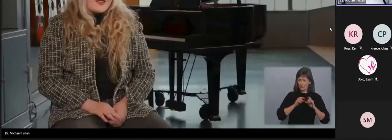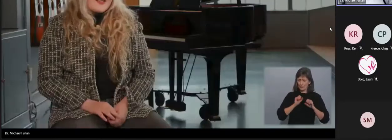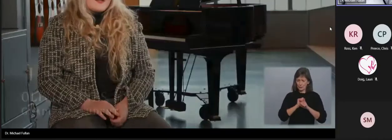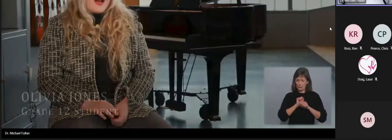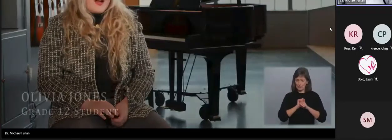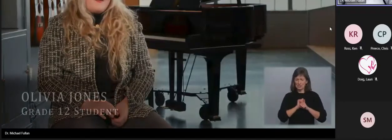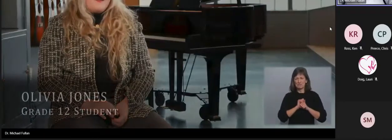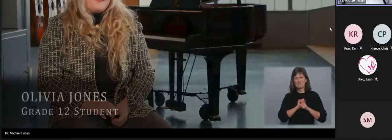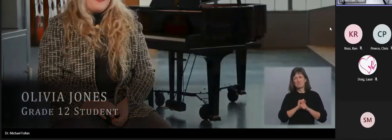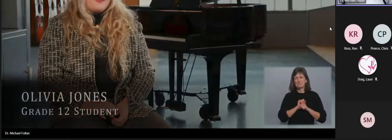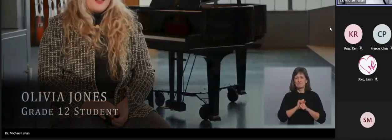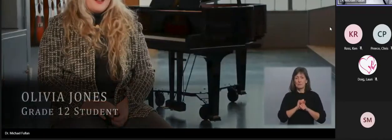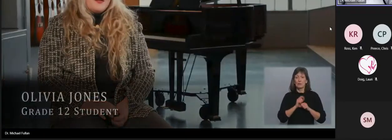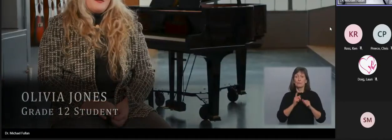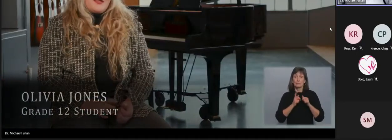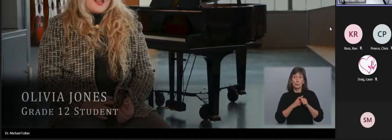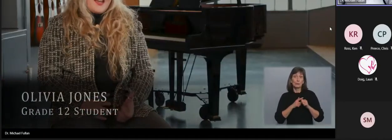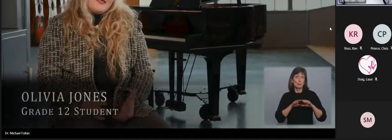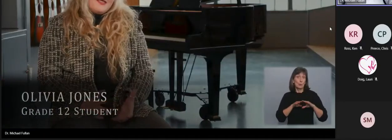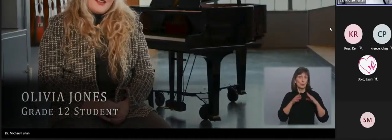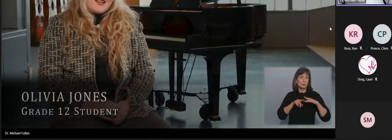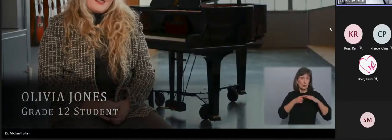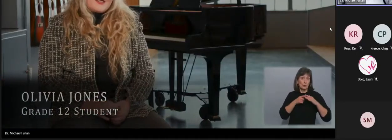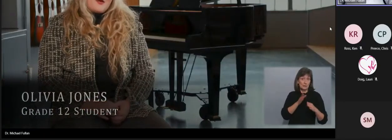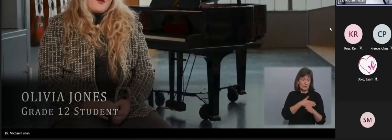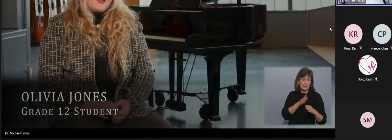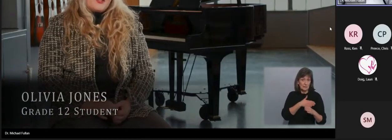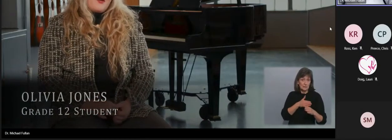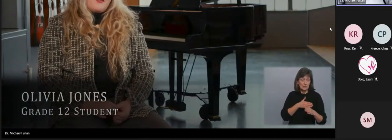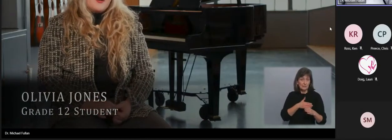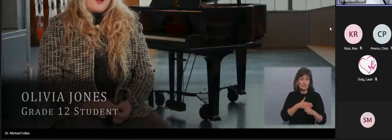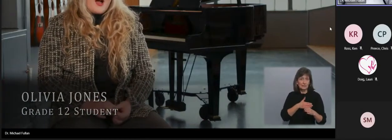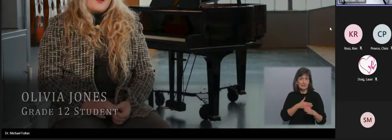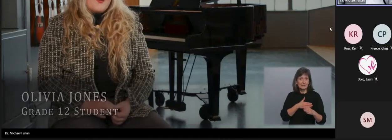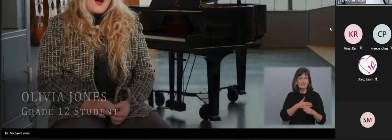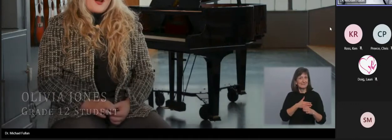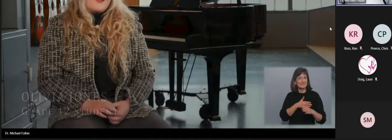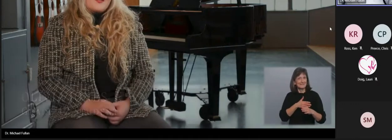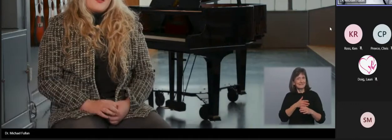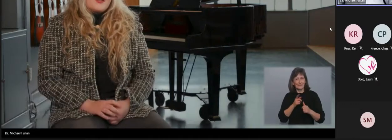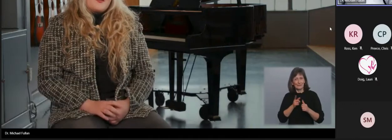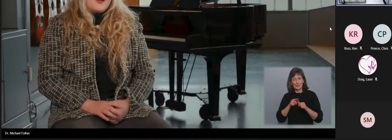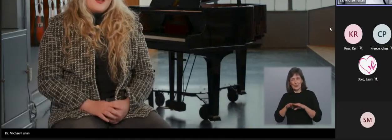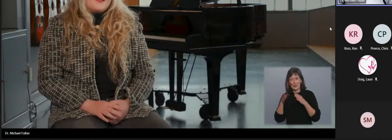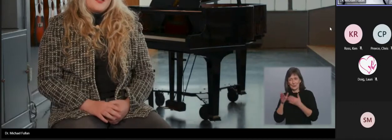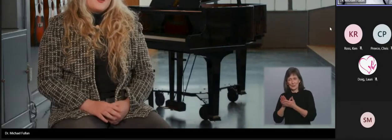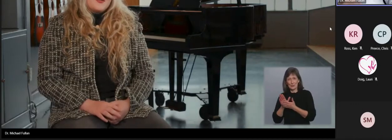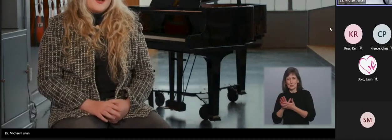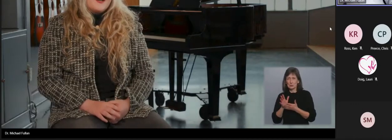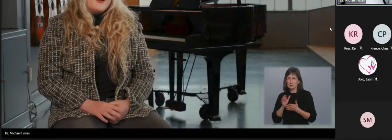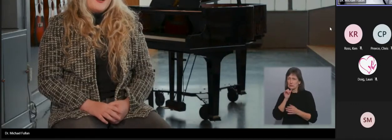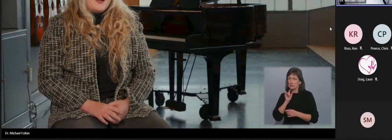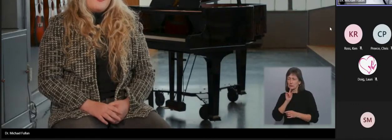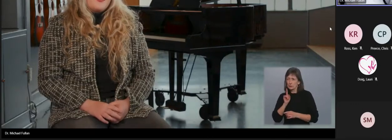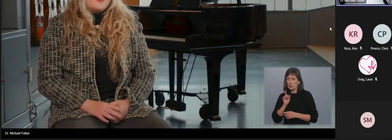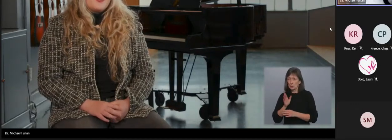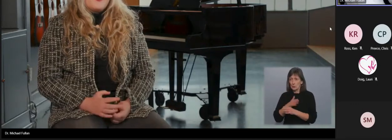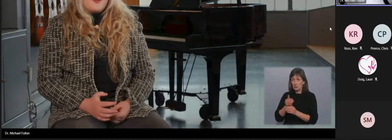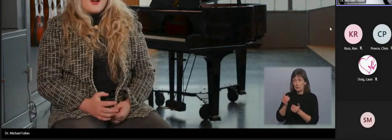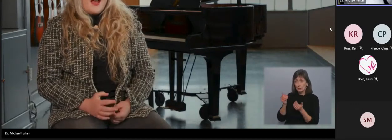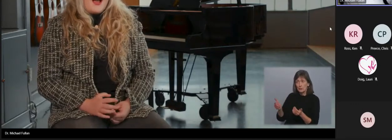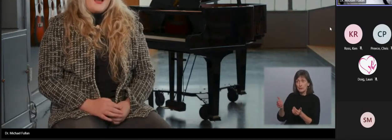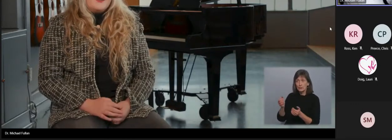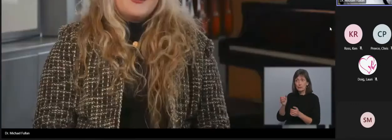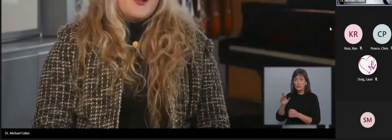week of us um singing because we weren't really sure what was going on with choir for the first bit of the school year and